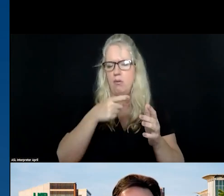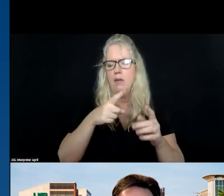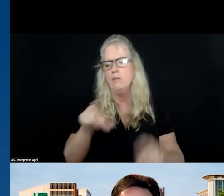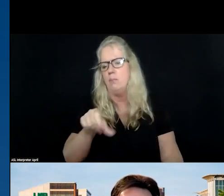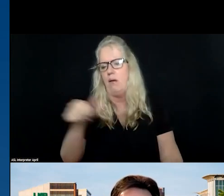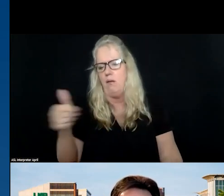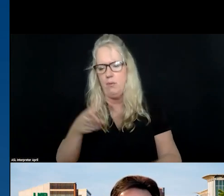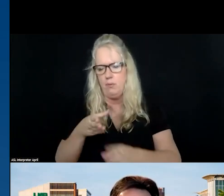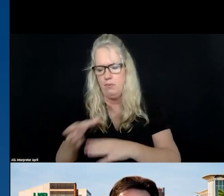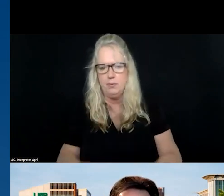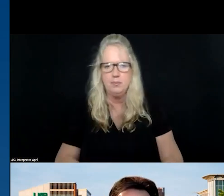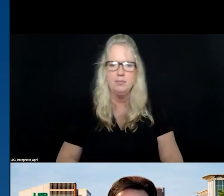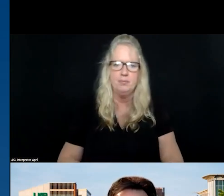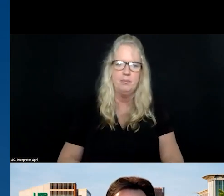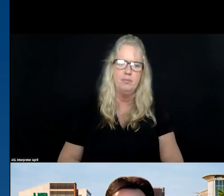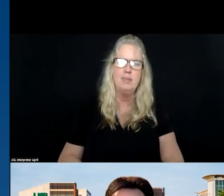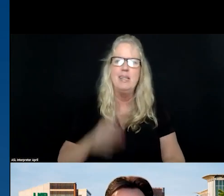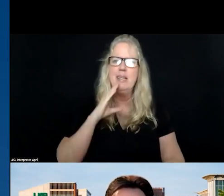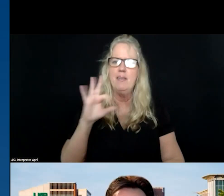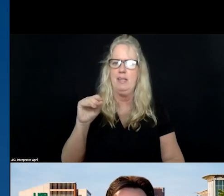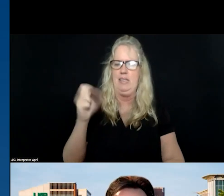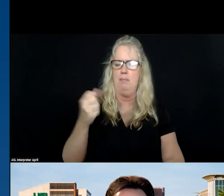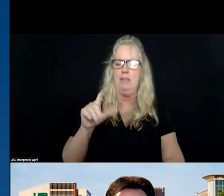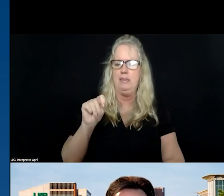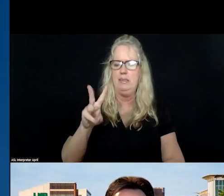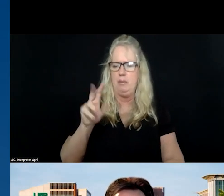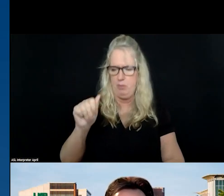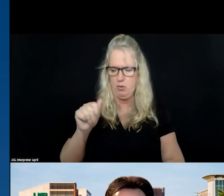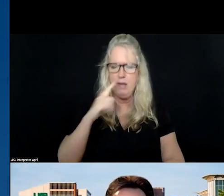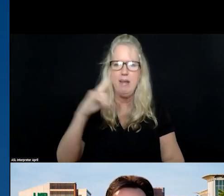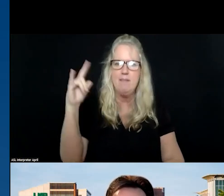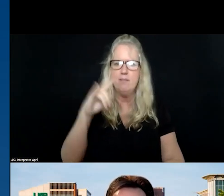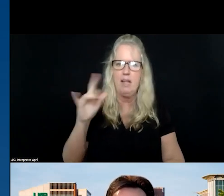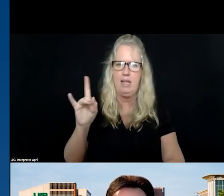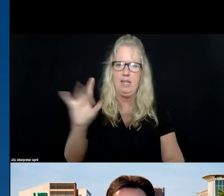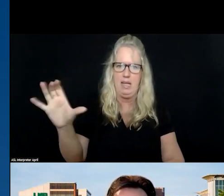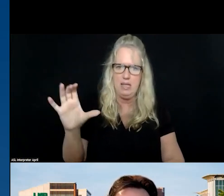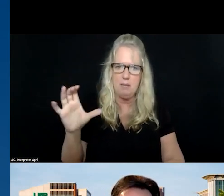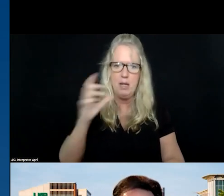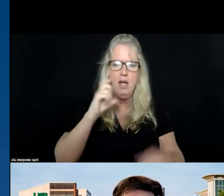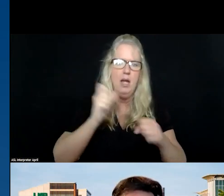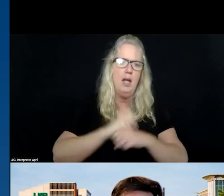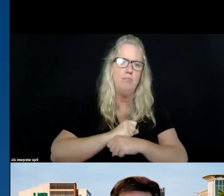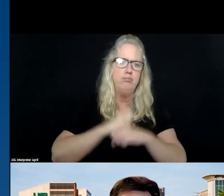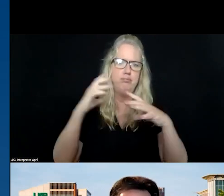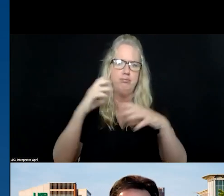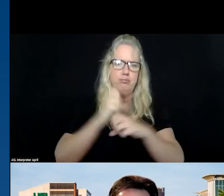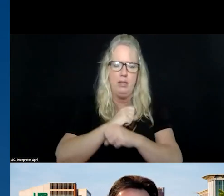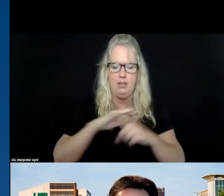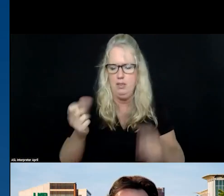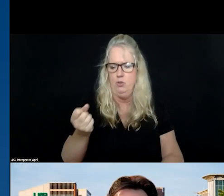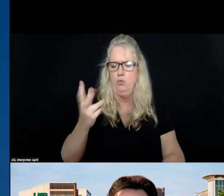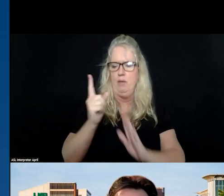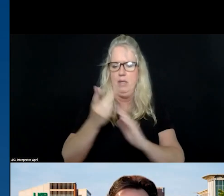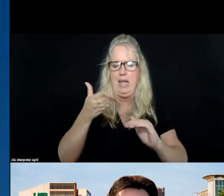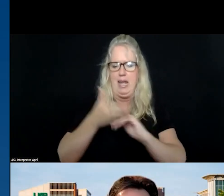field. In the late 90s, TWA Flight 800 exploded and crashed 12 minutes after its